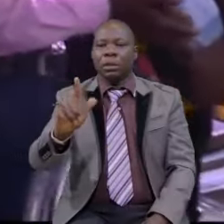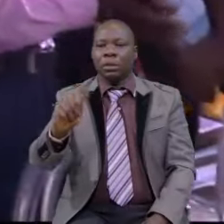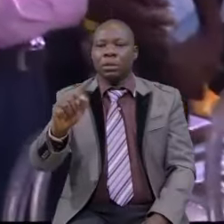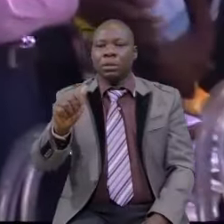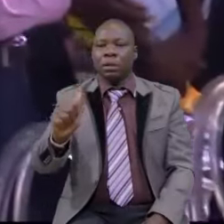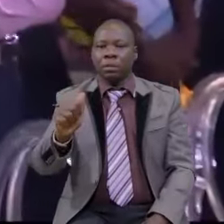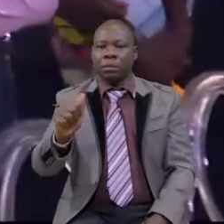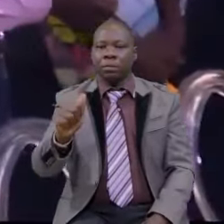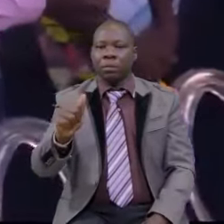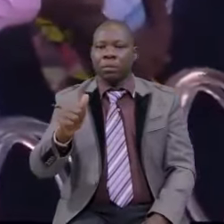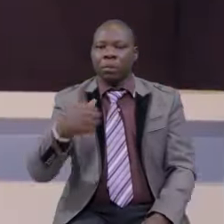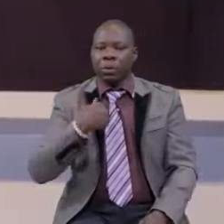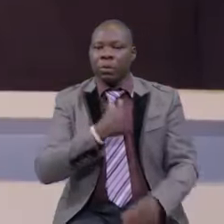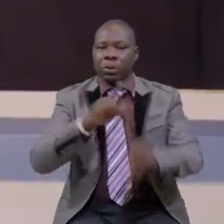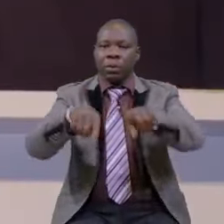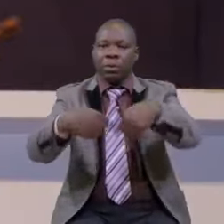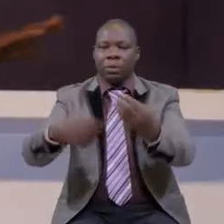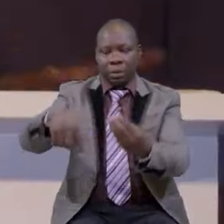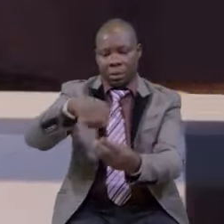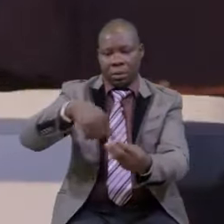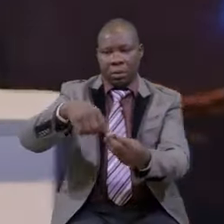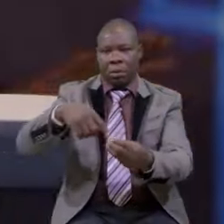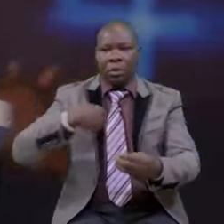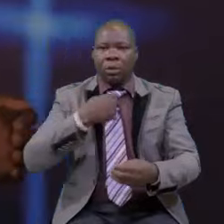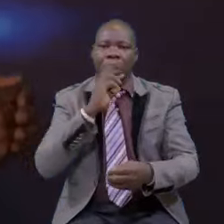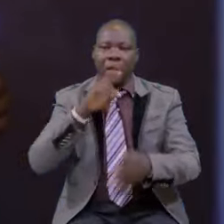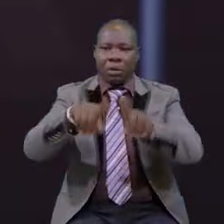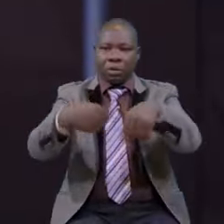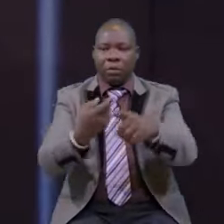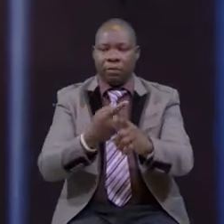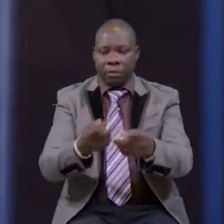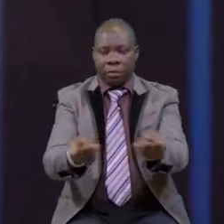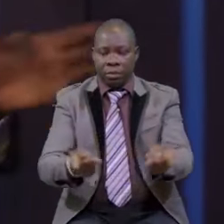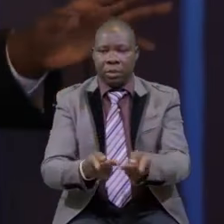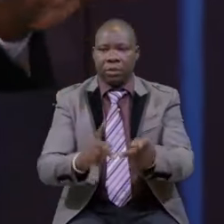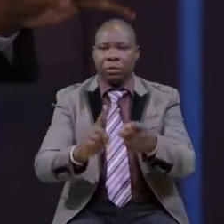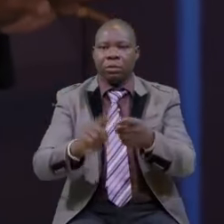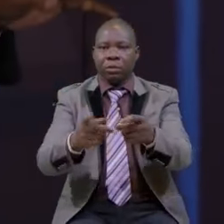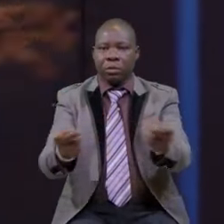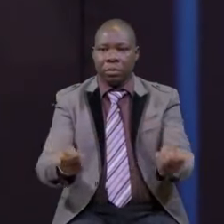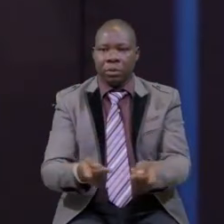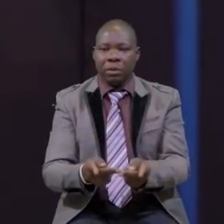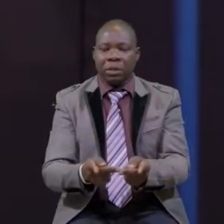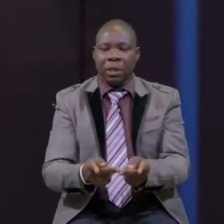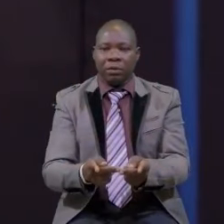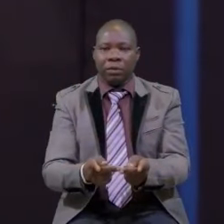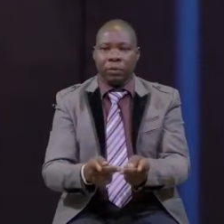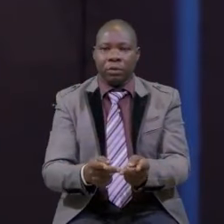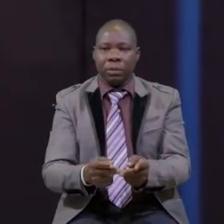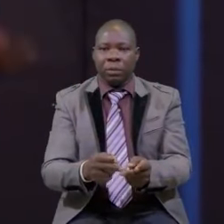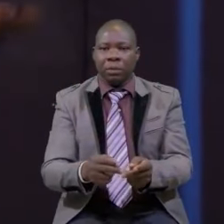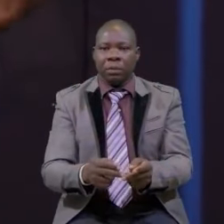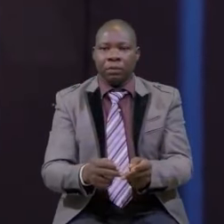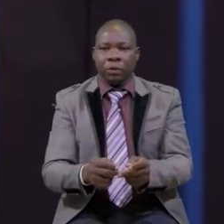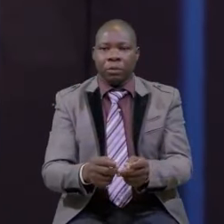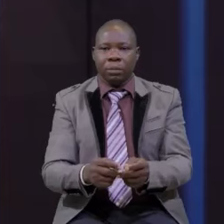We went around, we're going from place to place. And Sister B that he mentioned, that's